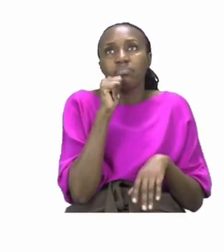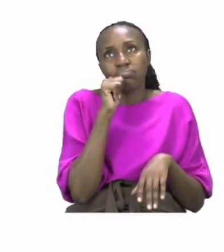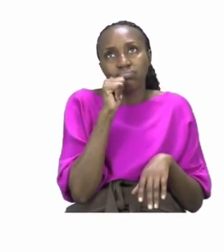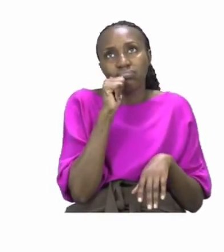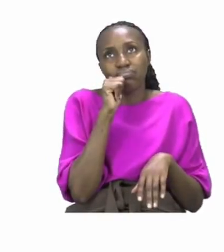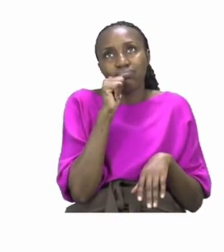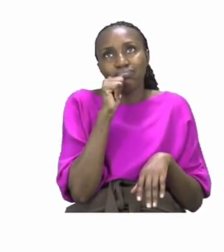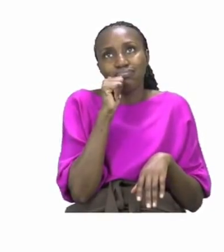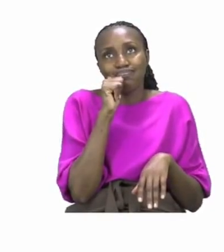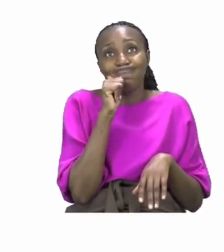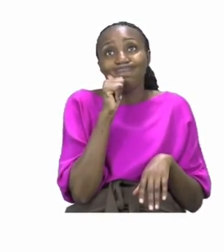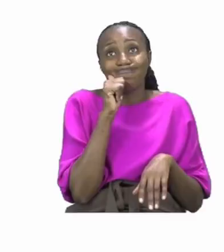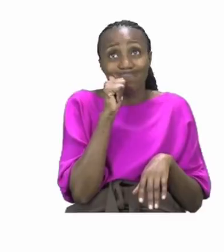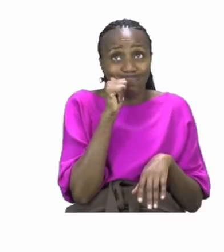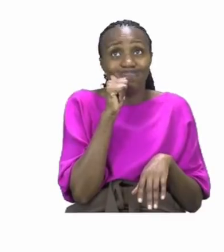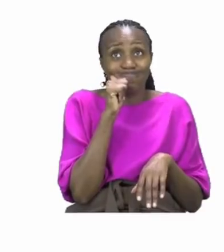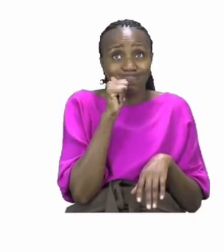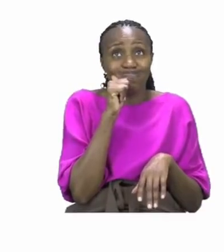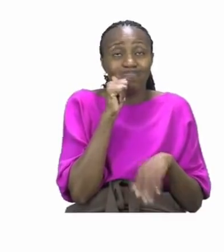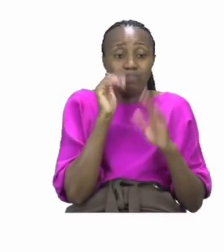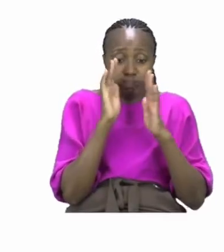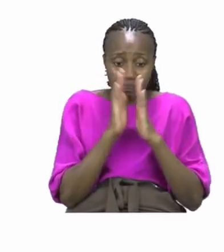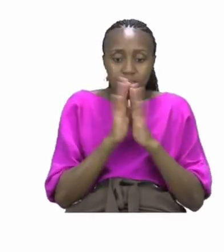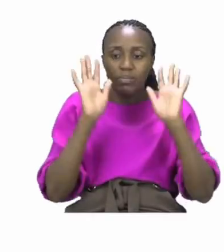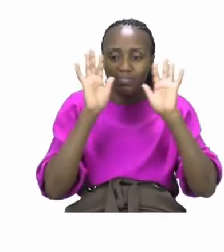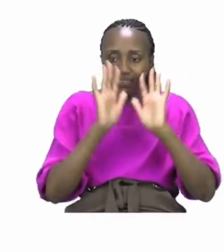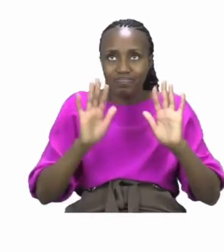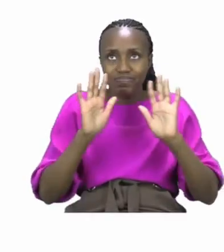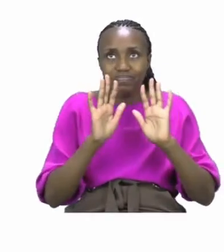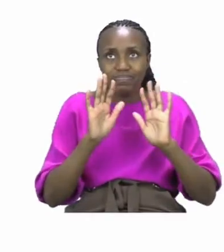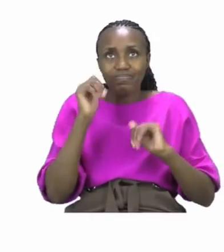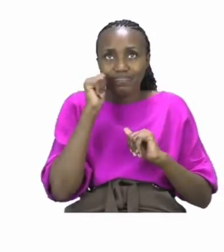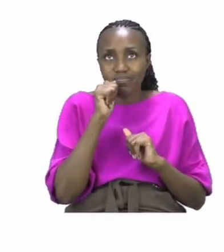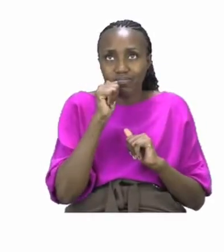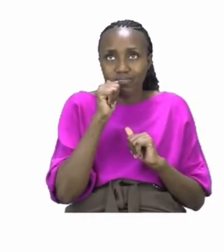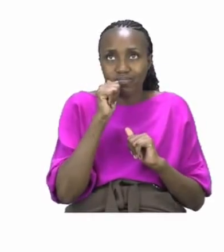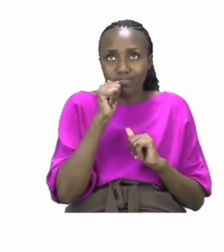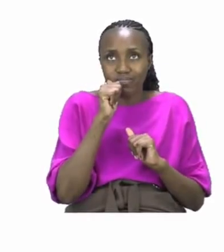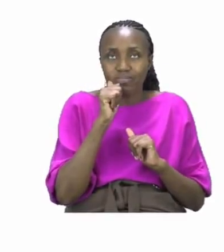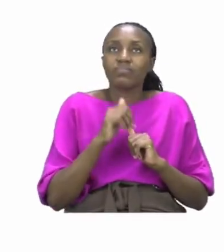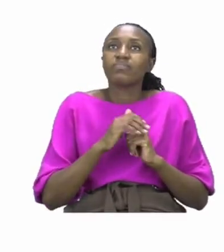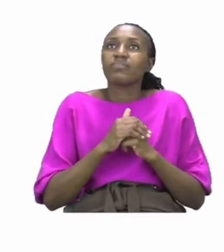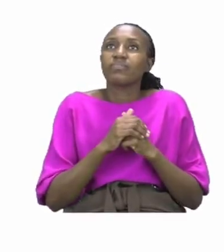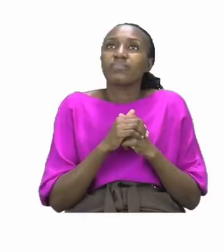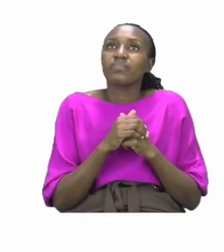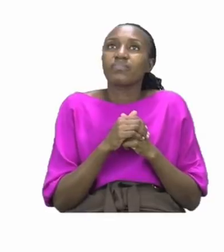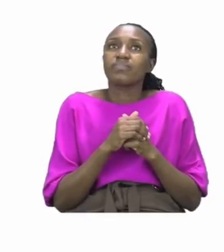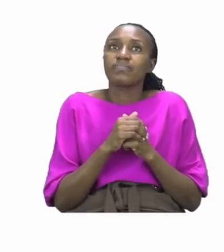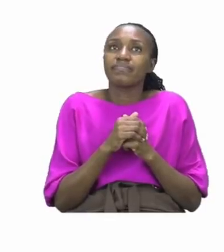the outside. So this banana has not yet been peeled, which means we're going to use